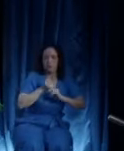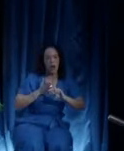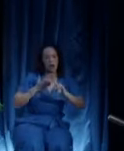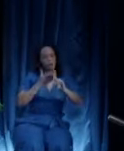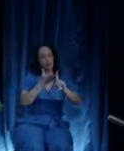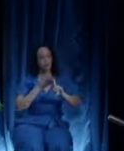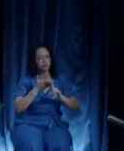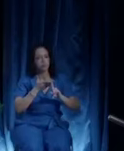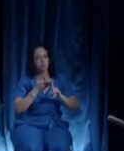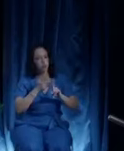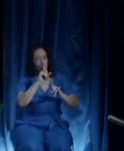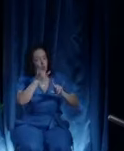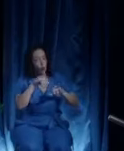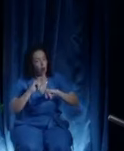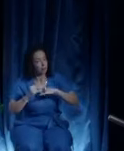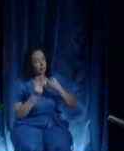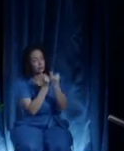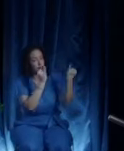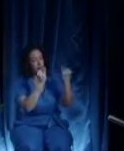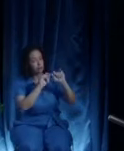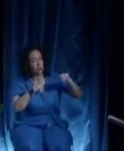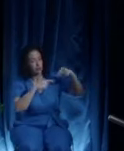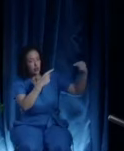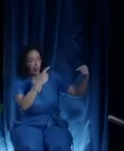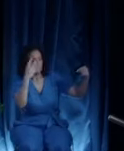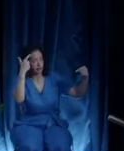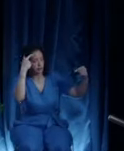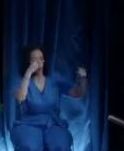work against him. You mustn't get him wrong by thinking that he's simple.